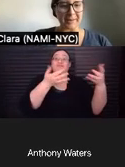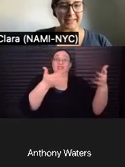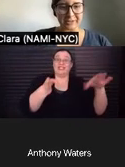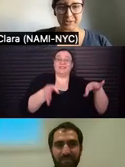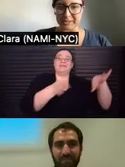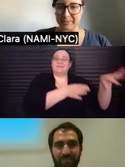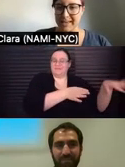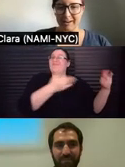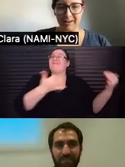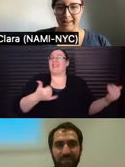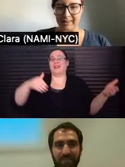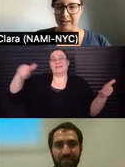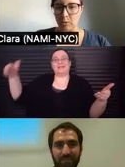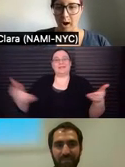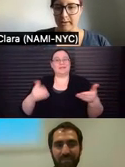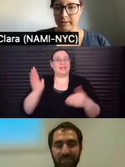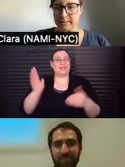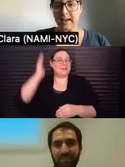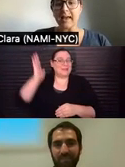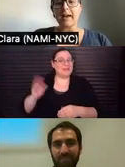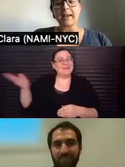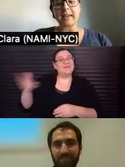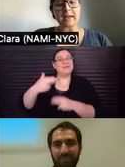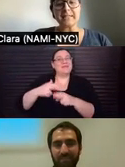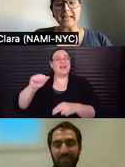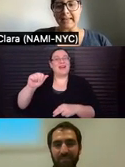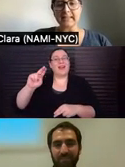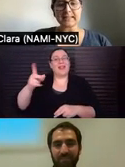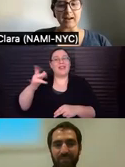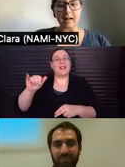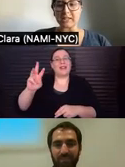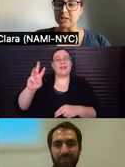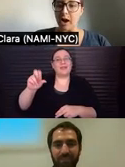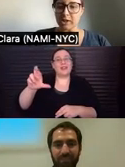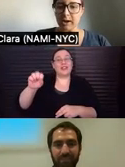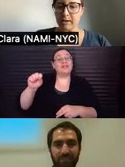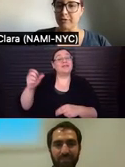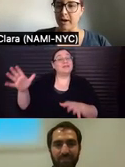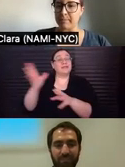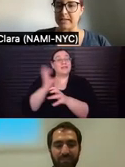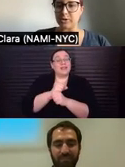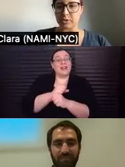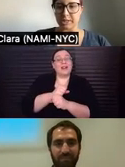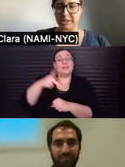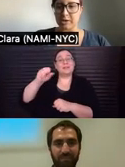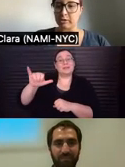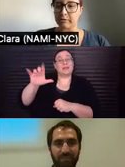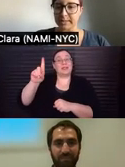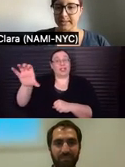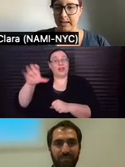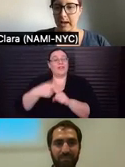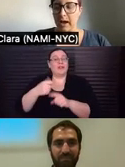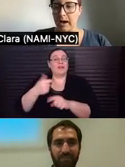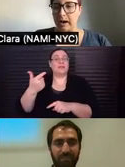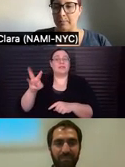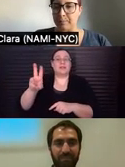So I'm going to introduce our speaker, Anthony Waters. He obtained his psychology doctorate from the George Washington